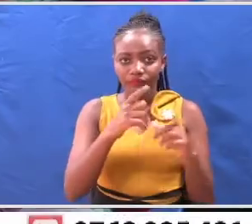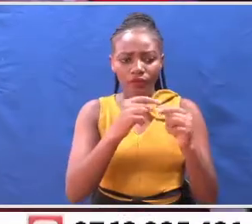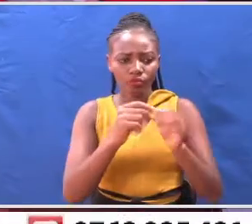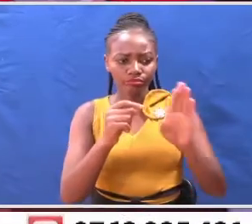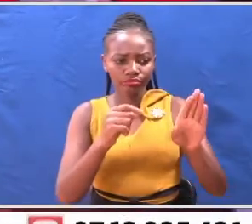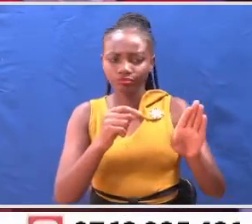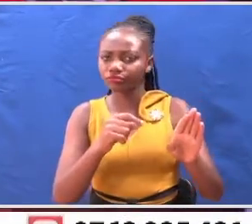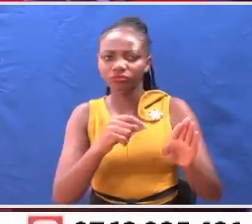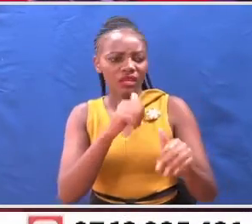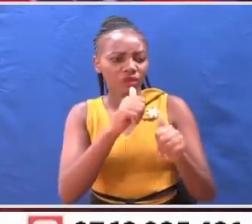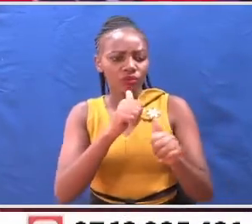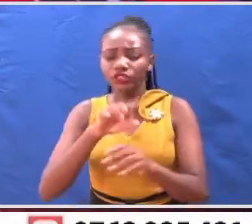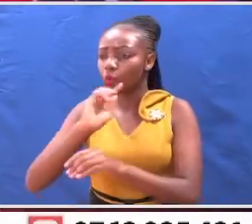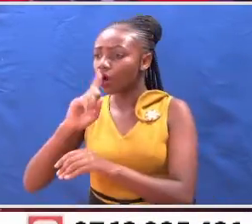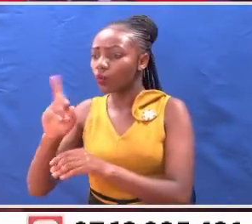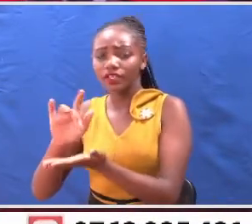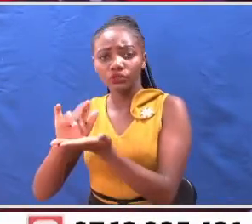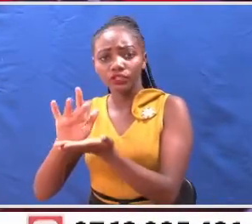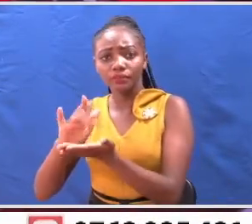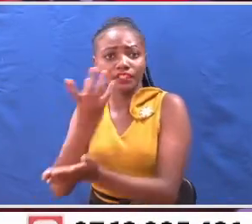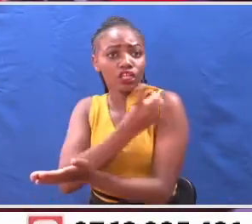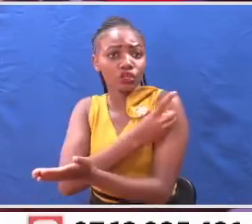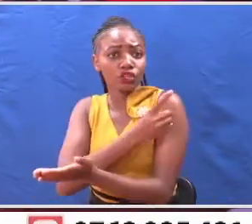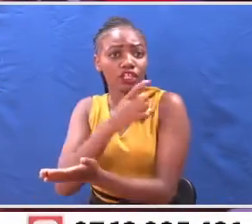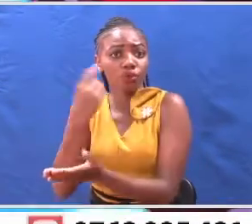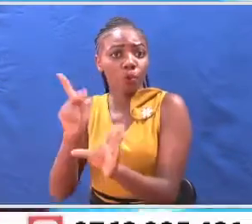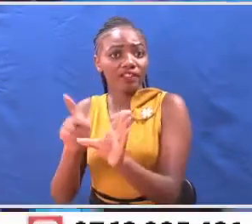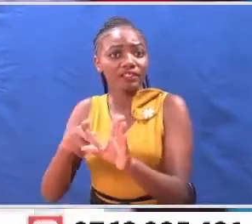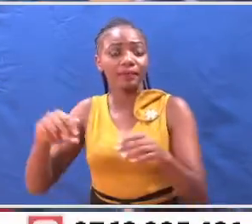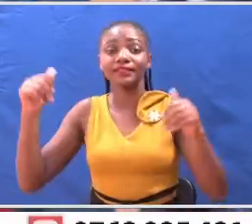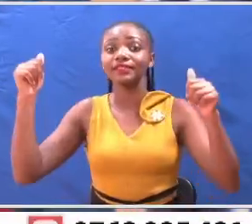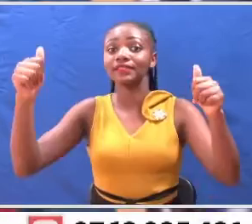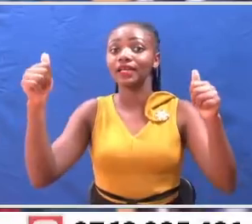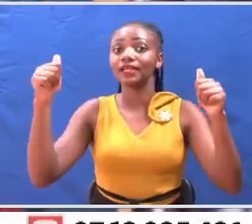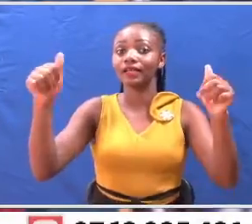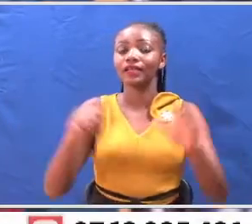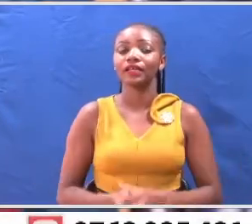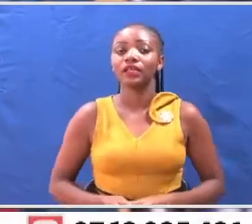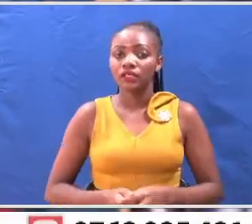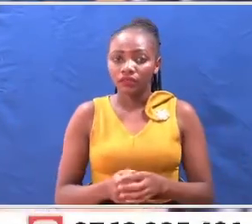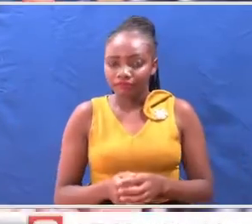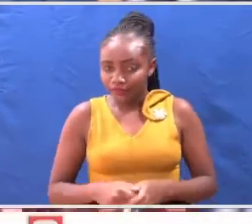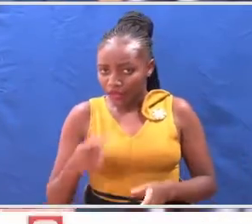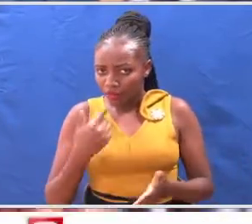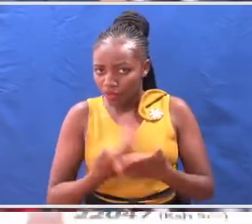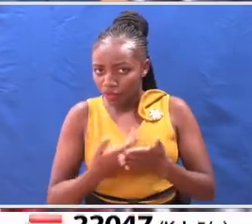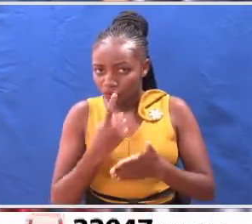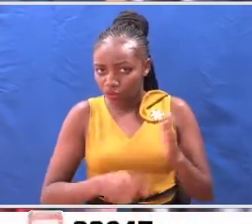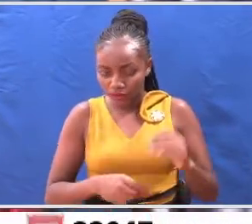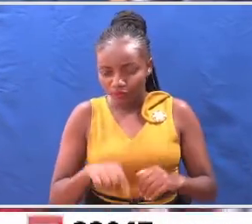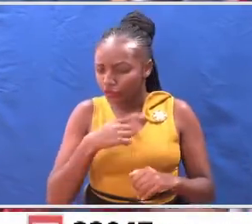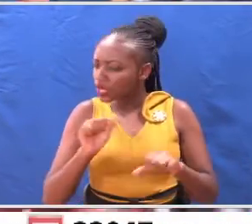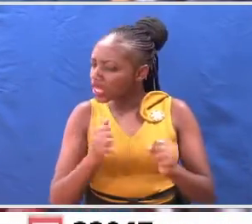statement threatening to sack medical workers who are participating in the strike. Ni vizuri tukatae hiyo